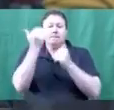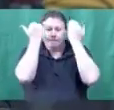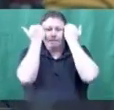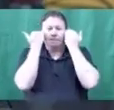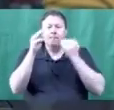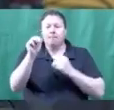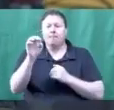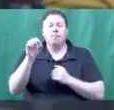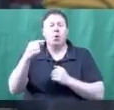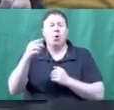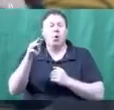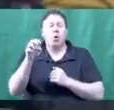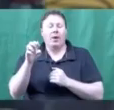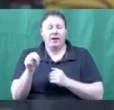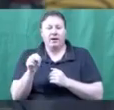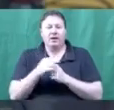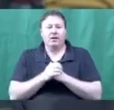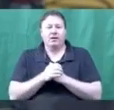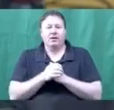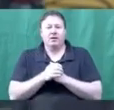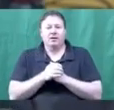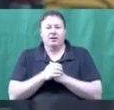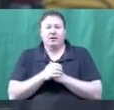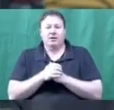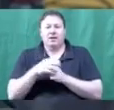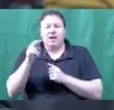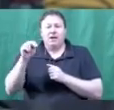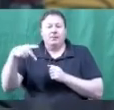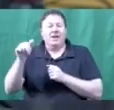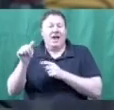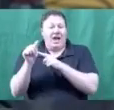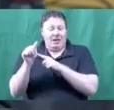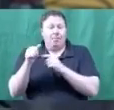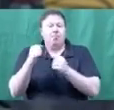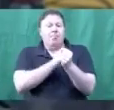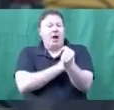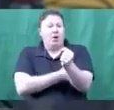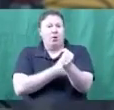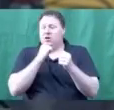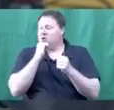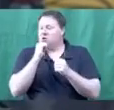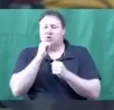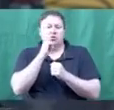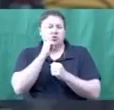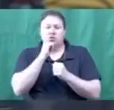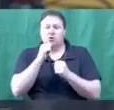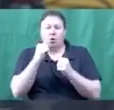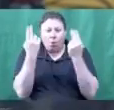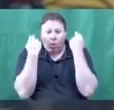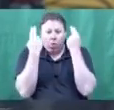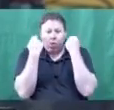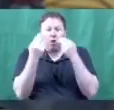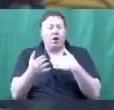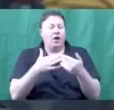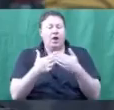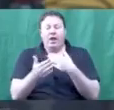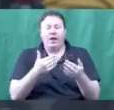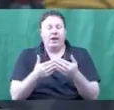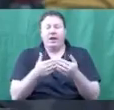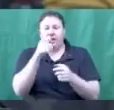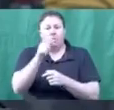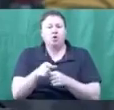protector's investigative powers are not supposed to bow down to anybody, not even the door of the highest chambers of raw state power,